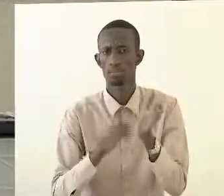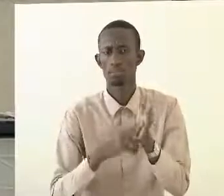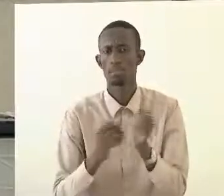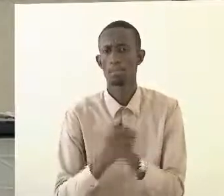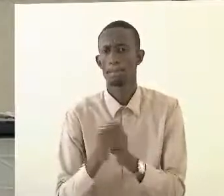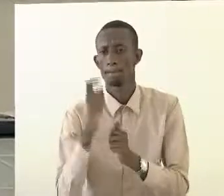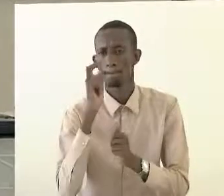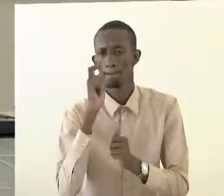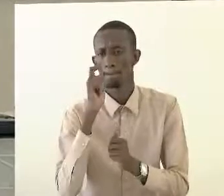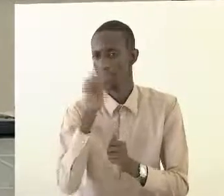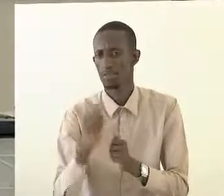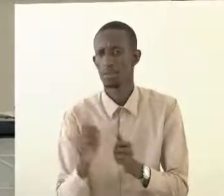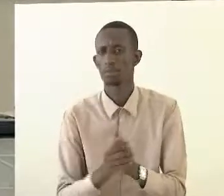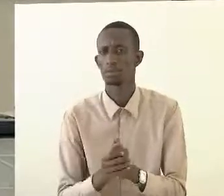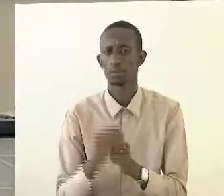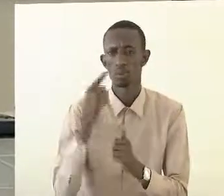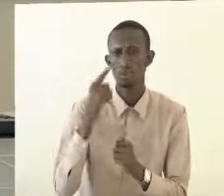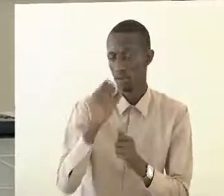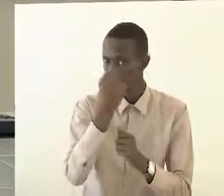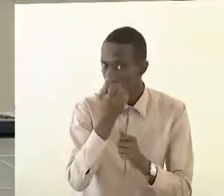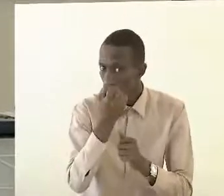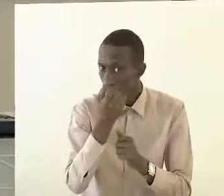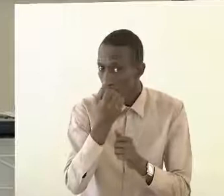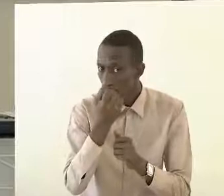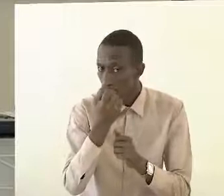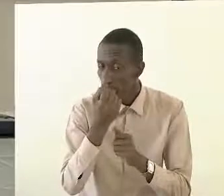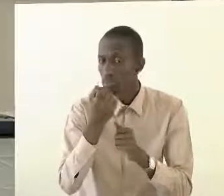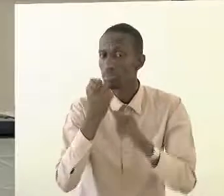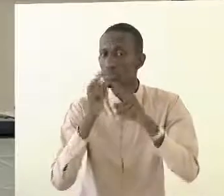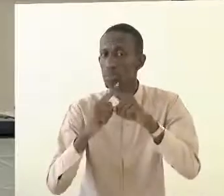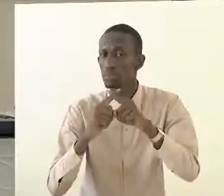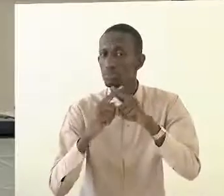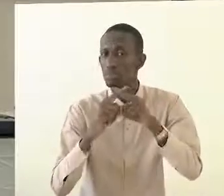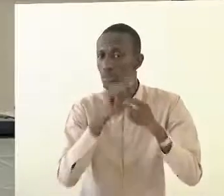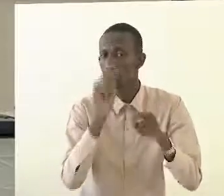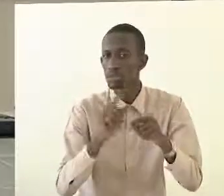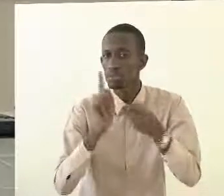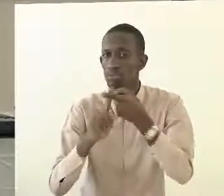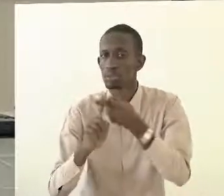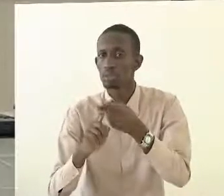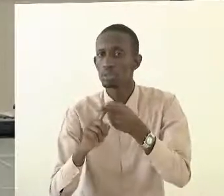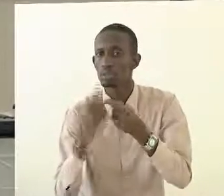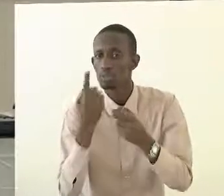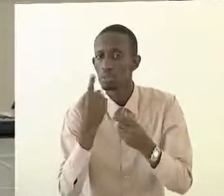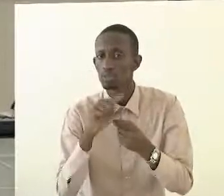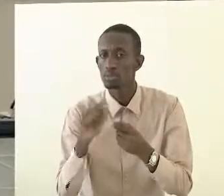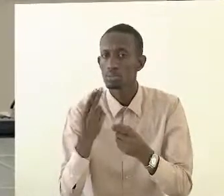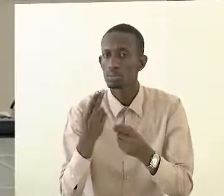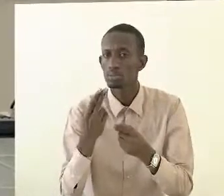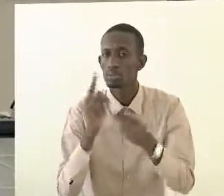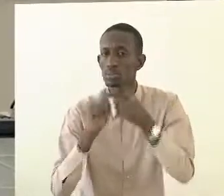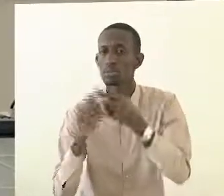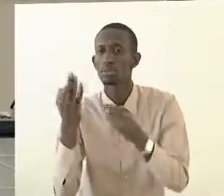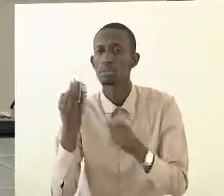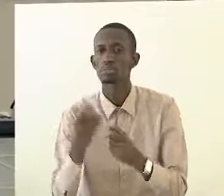z to get 5 times z plus 1 divided by 2, then plus 3, this is equal